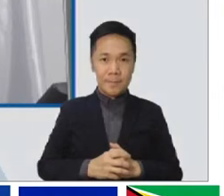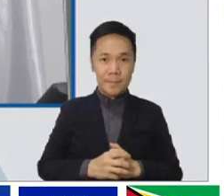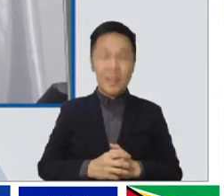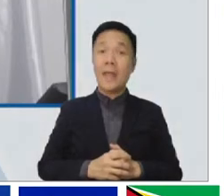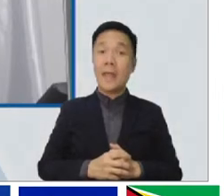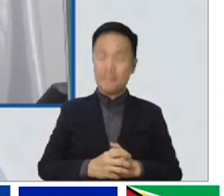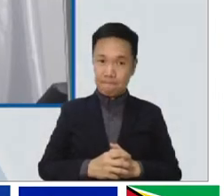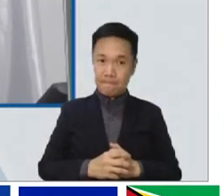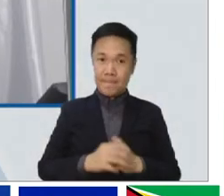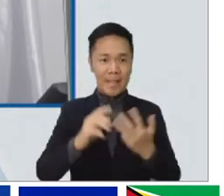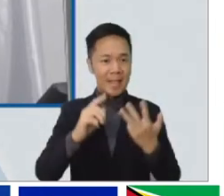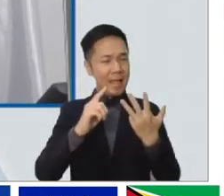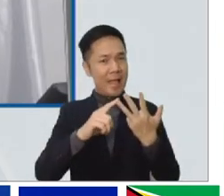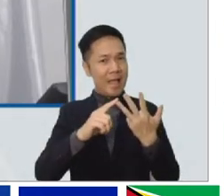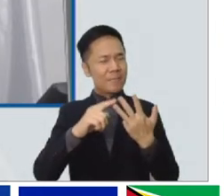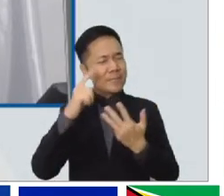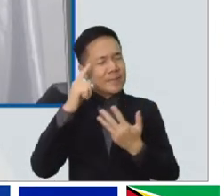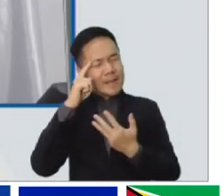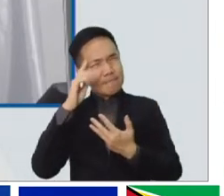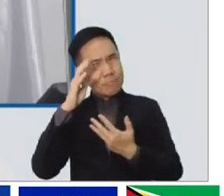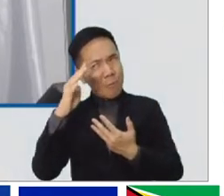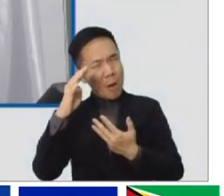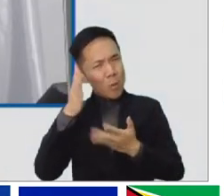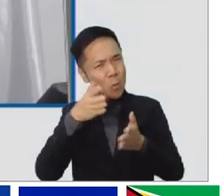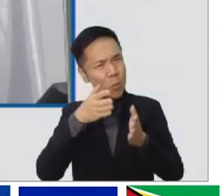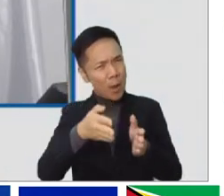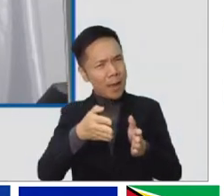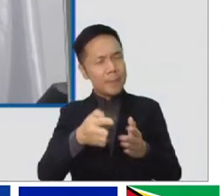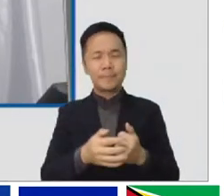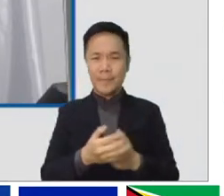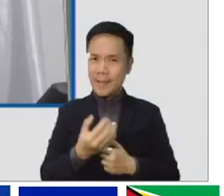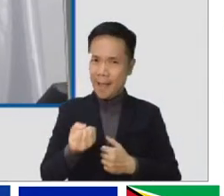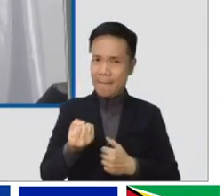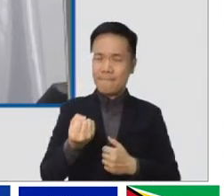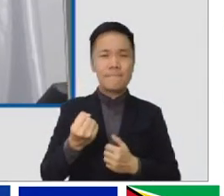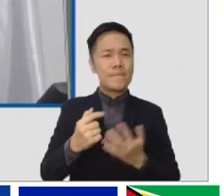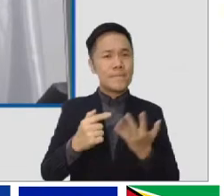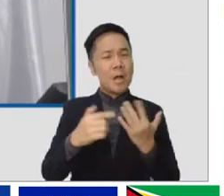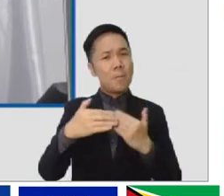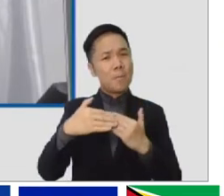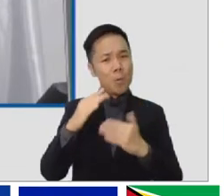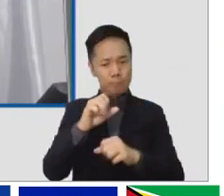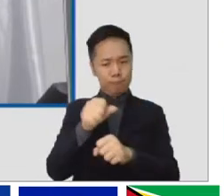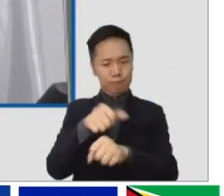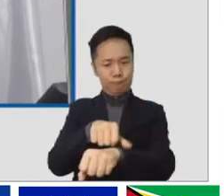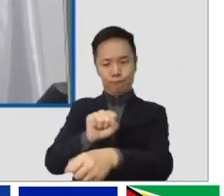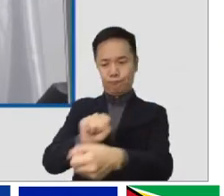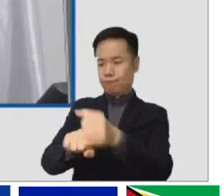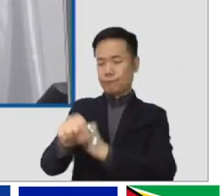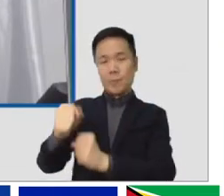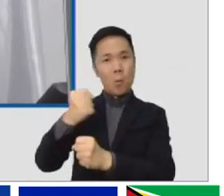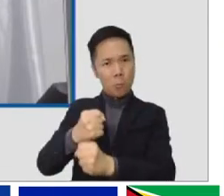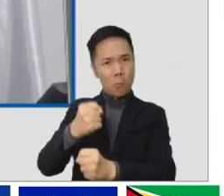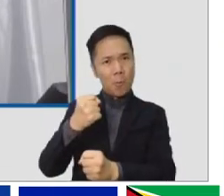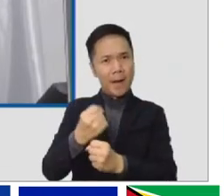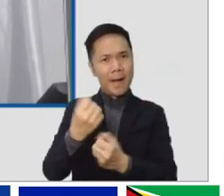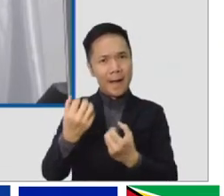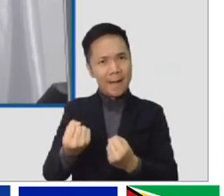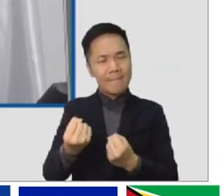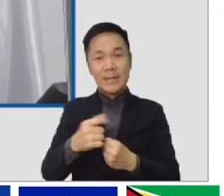also have more efforts that have been put in place. And I would like to share with you that in the framework of this COVID-19